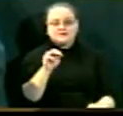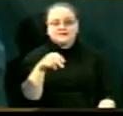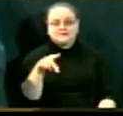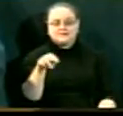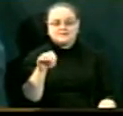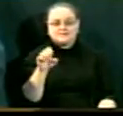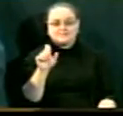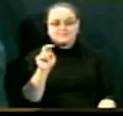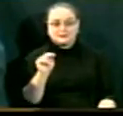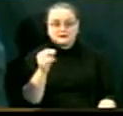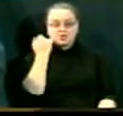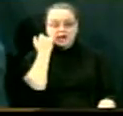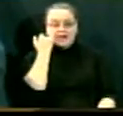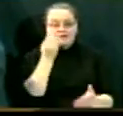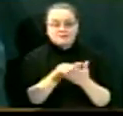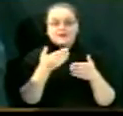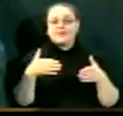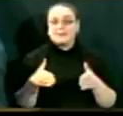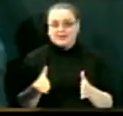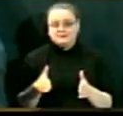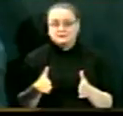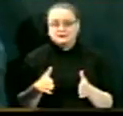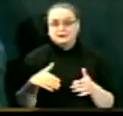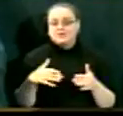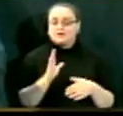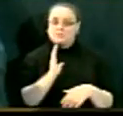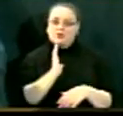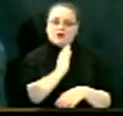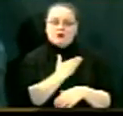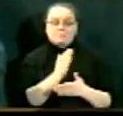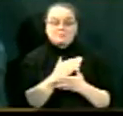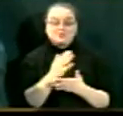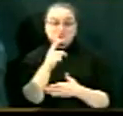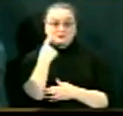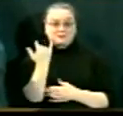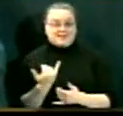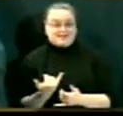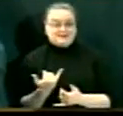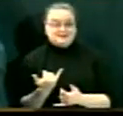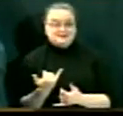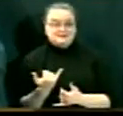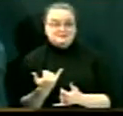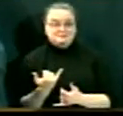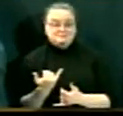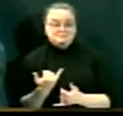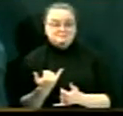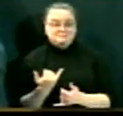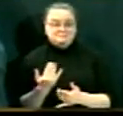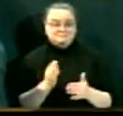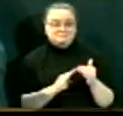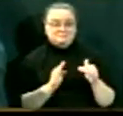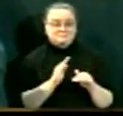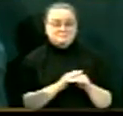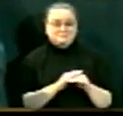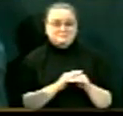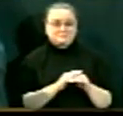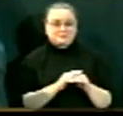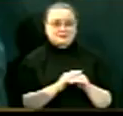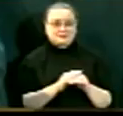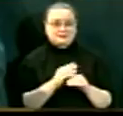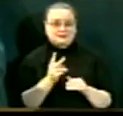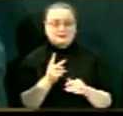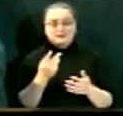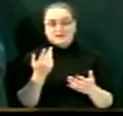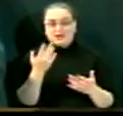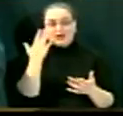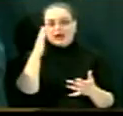if money allows. The way our budget looks right now, based on opening 2 new schools, I don't